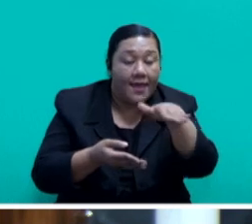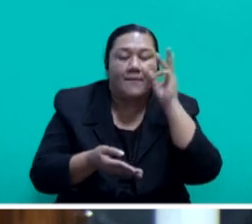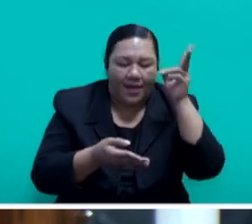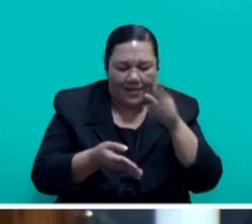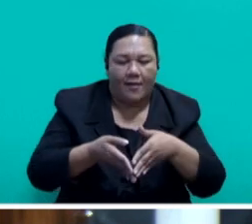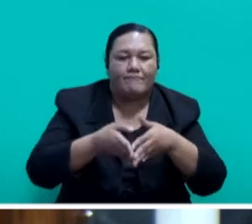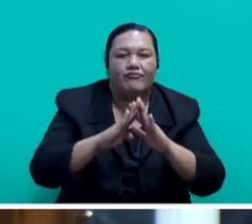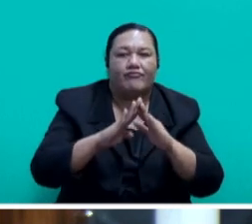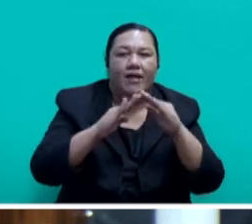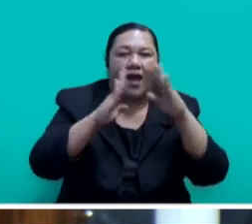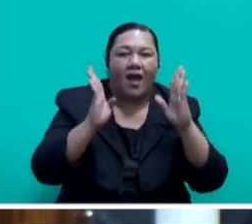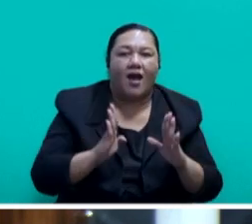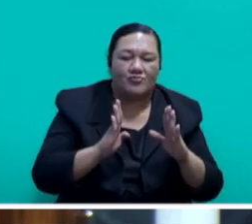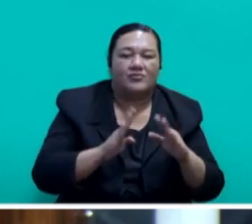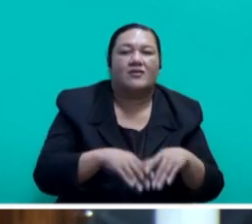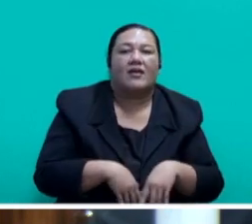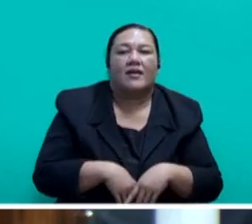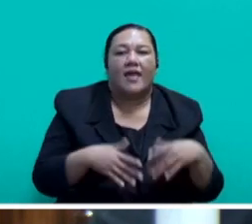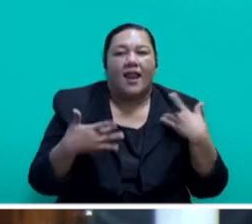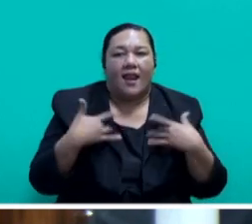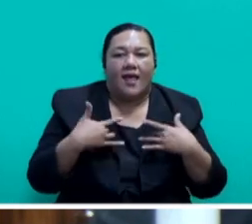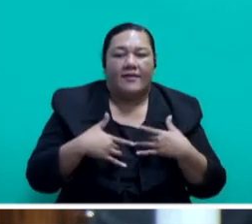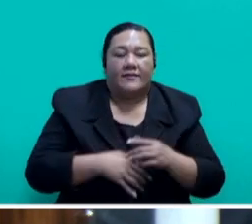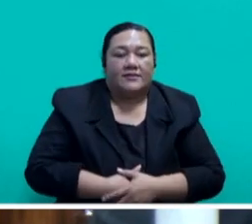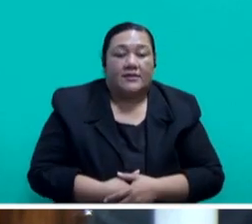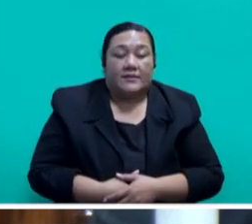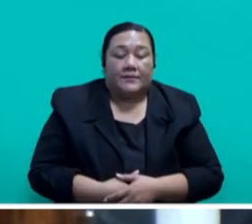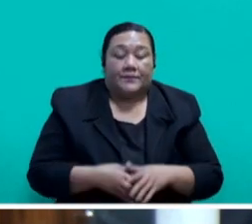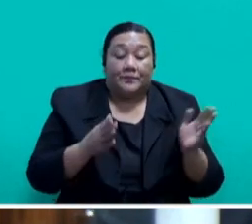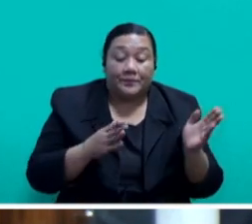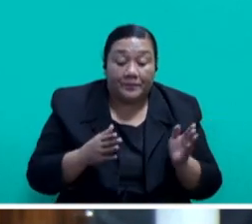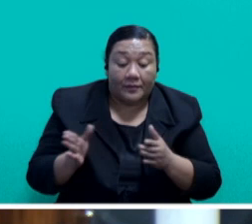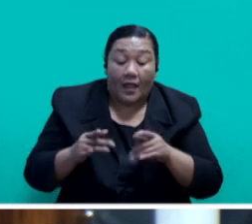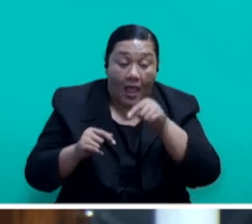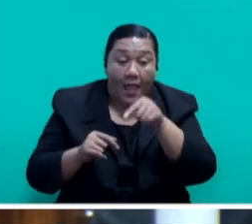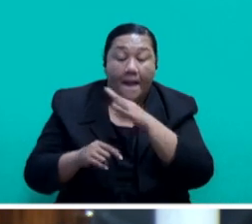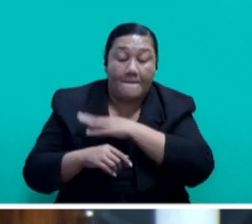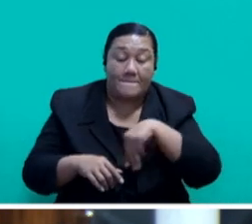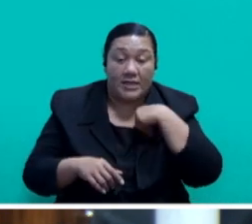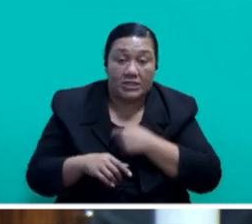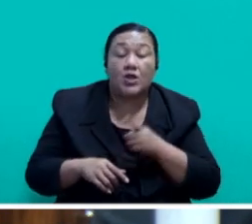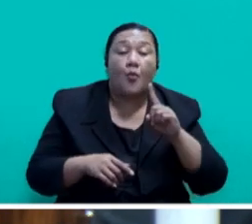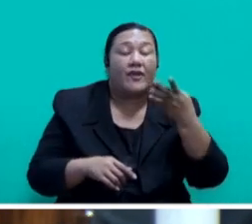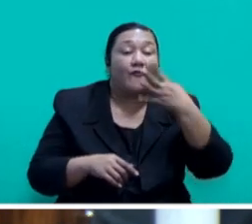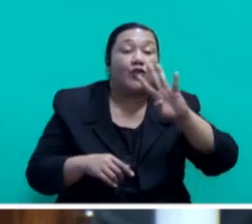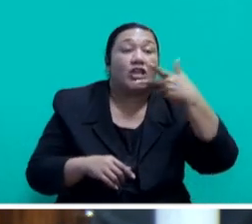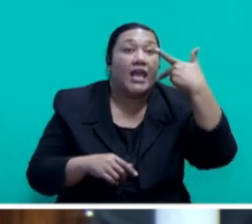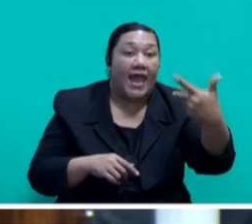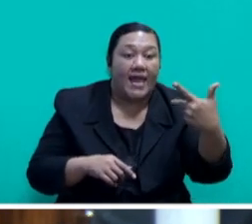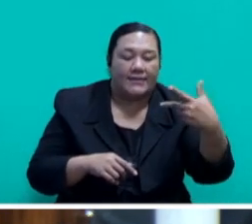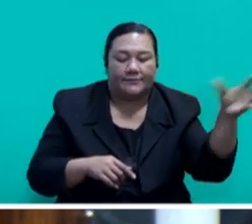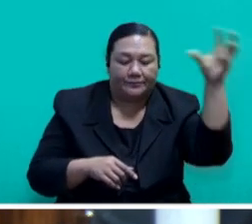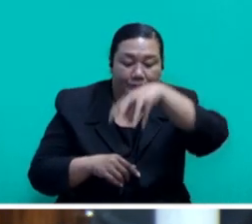lives. Mr. Speaker, sir, the Ministry has acquired 48 informal settlement development